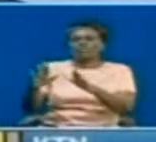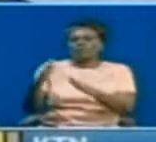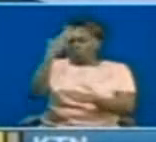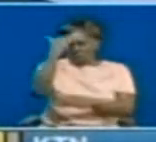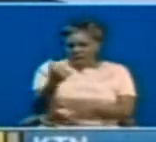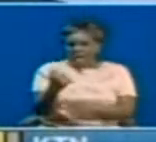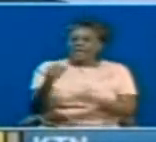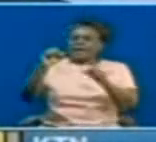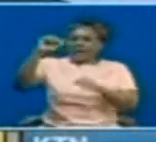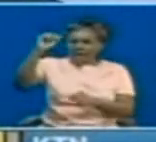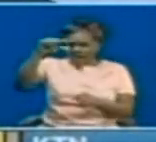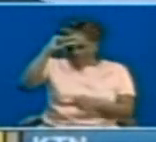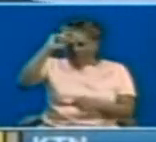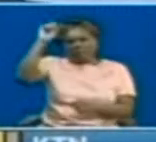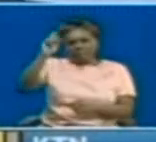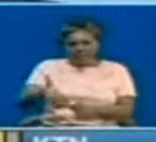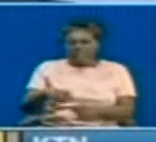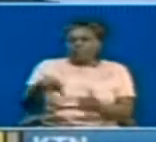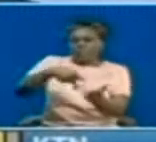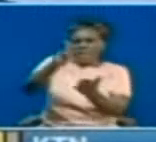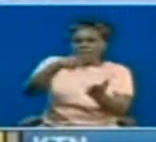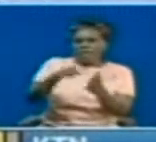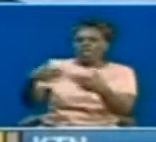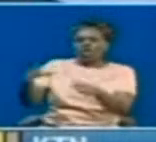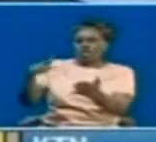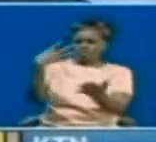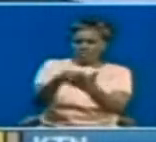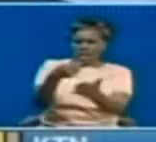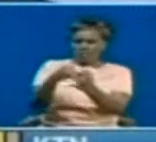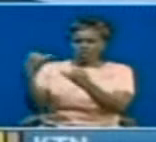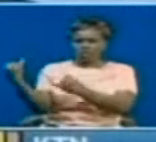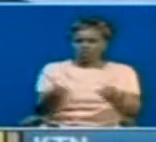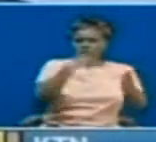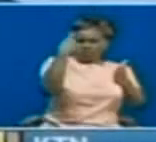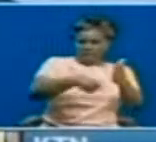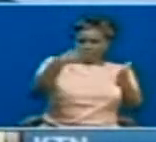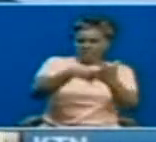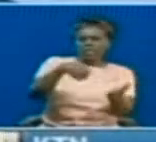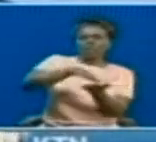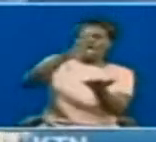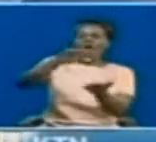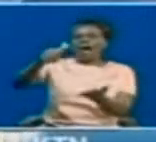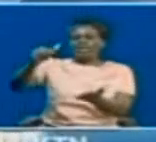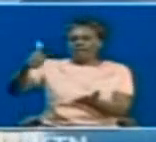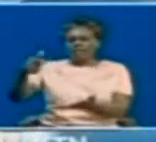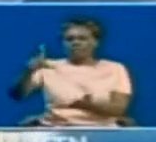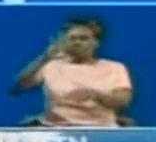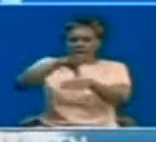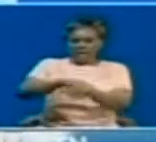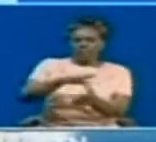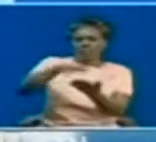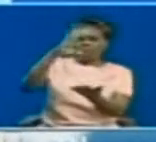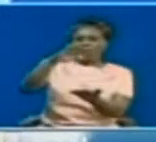Because somehow the government has to make up for that lost money. That means they're going to ask you for more taxes or other means to recuperate that